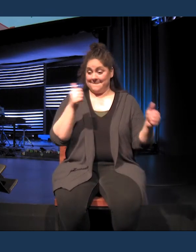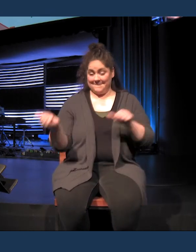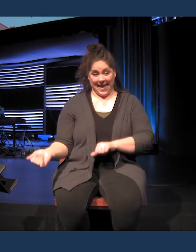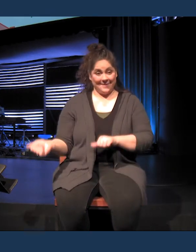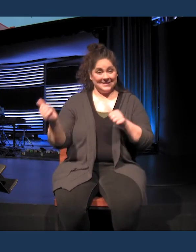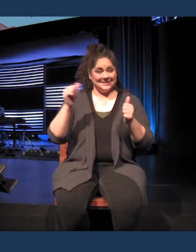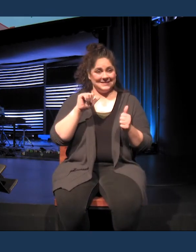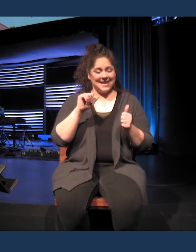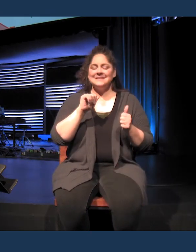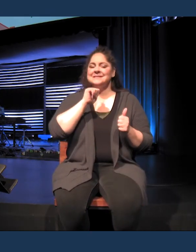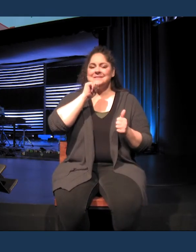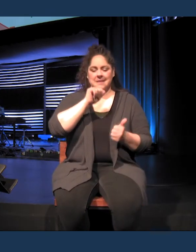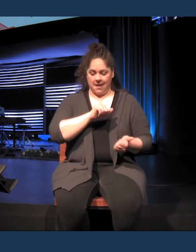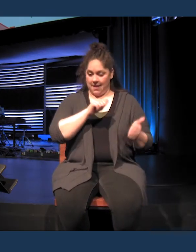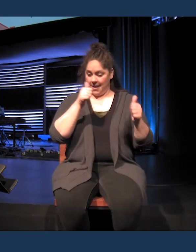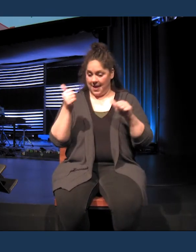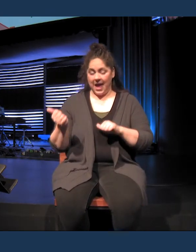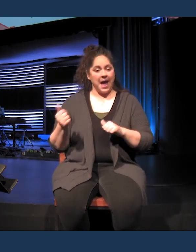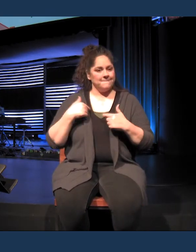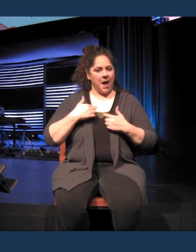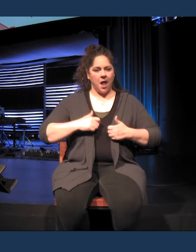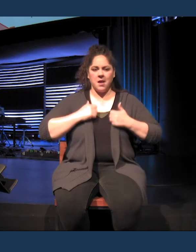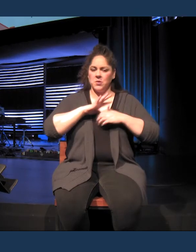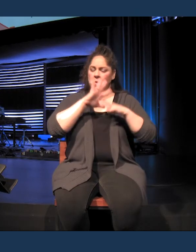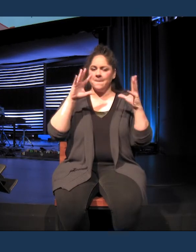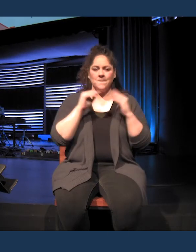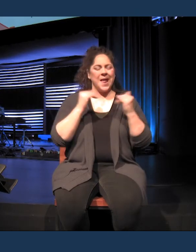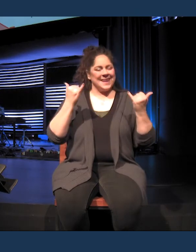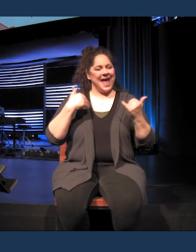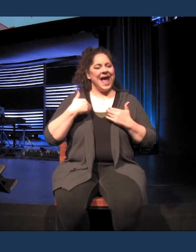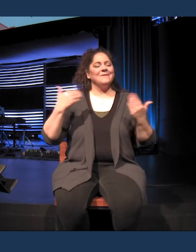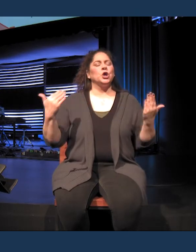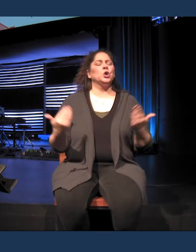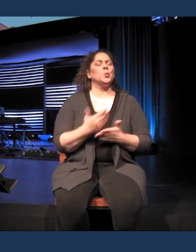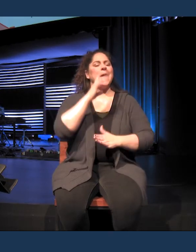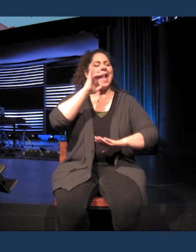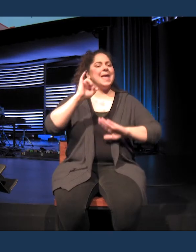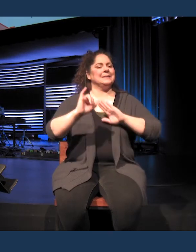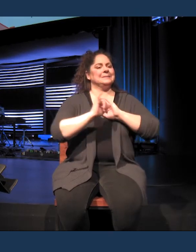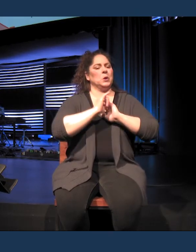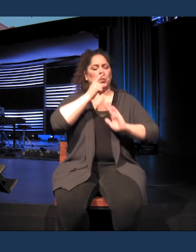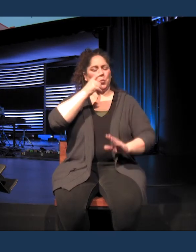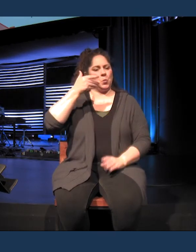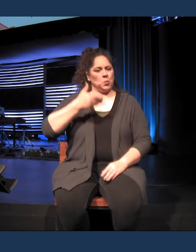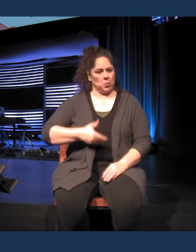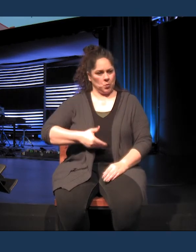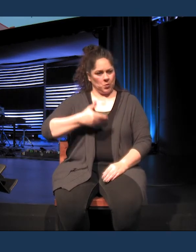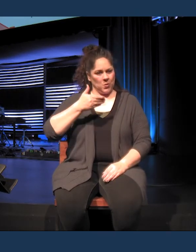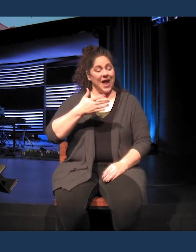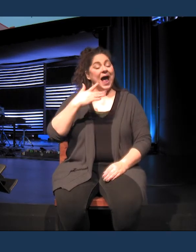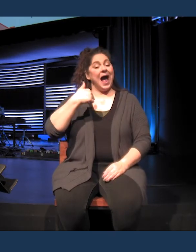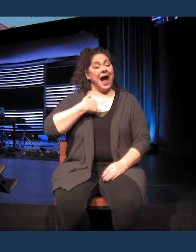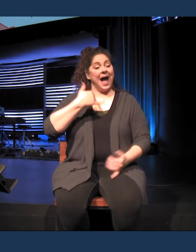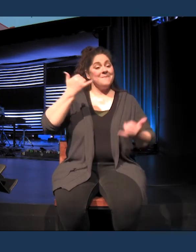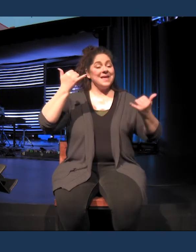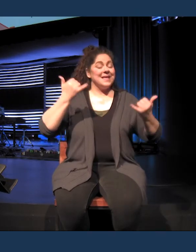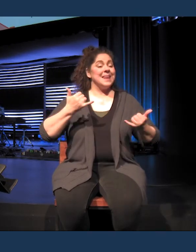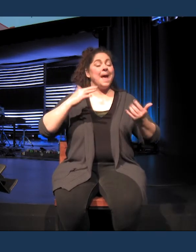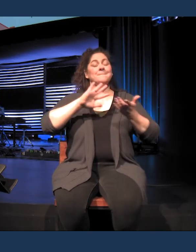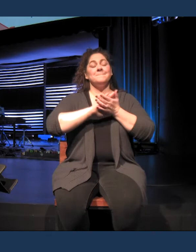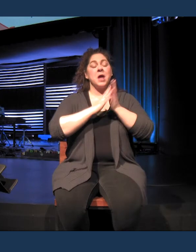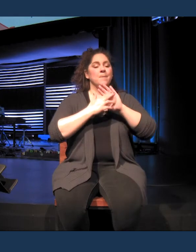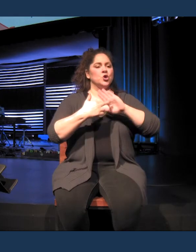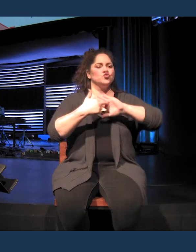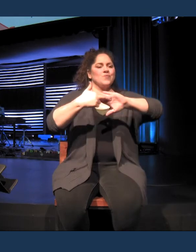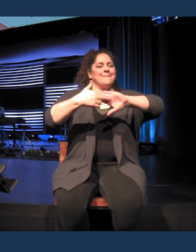longer living for himself. He has a new identity And he is a representative of